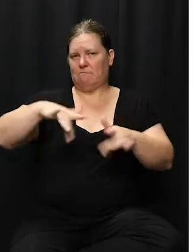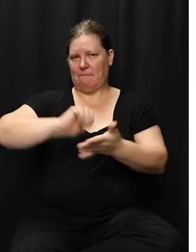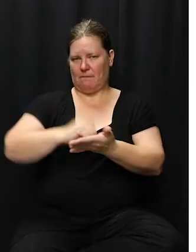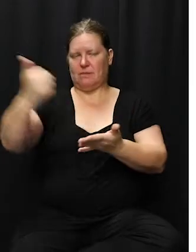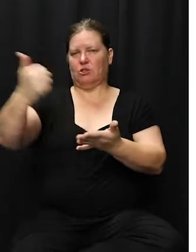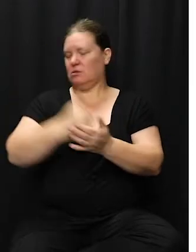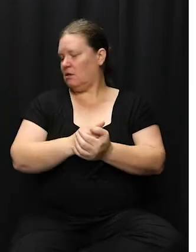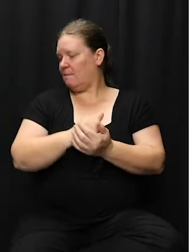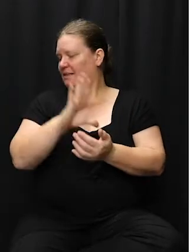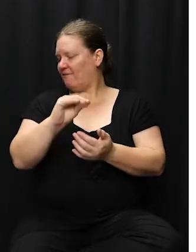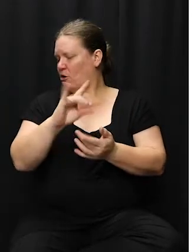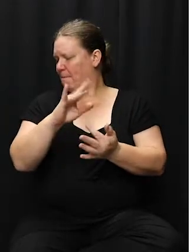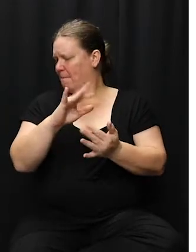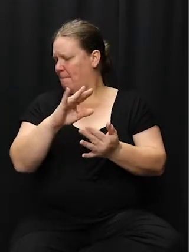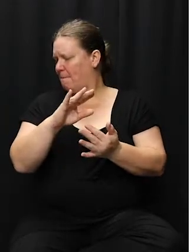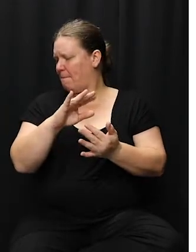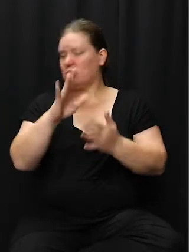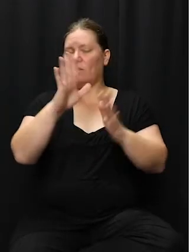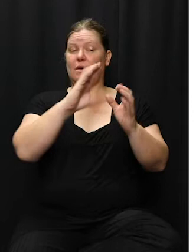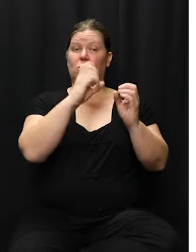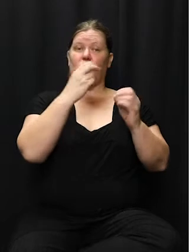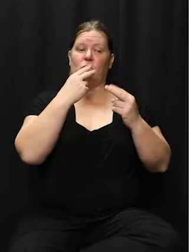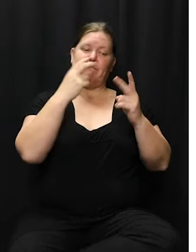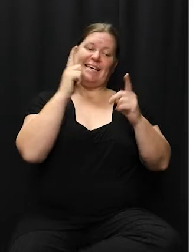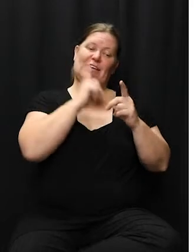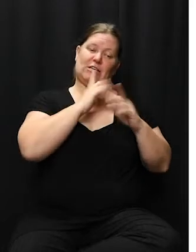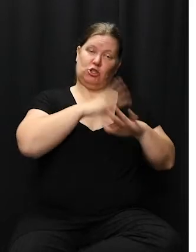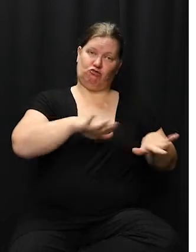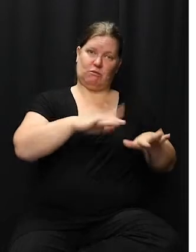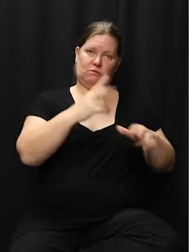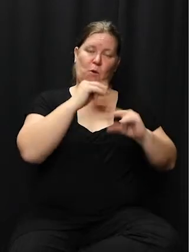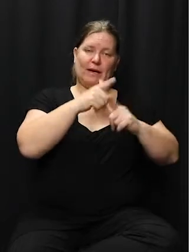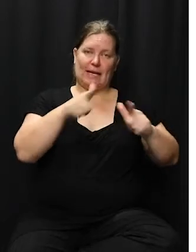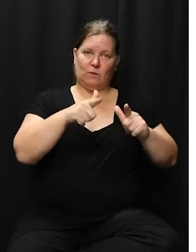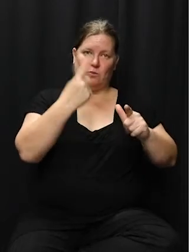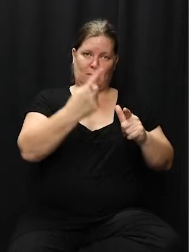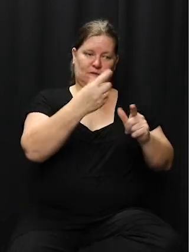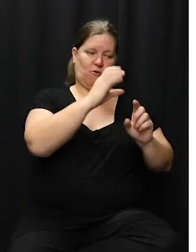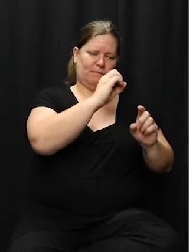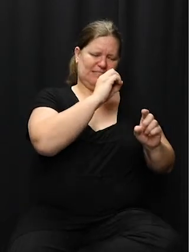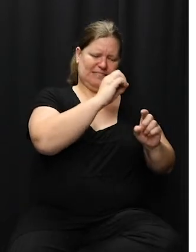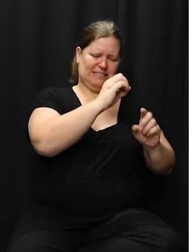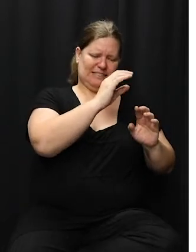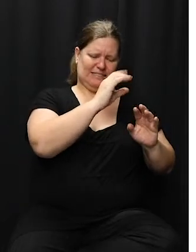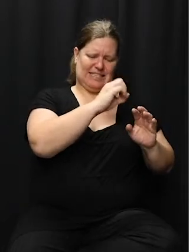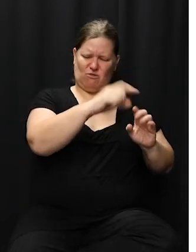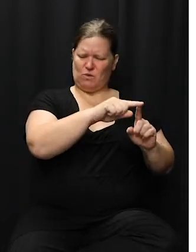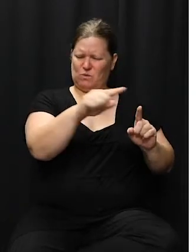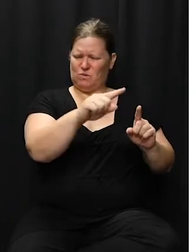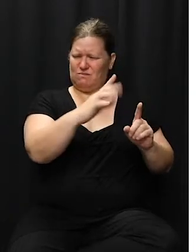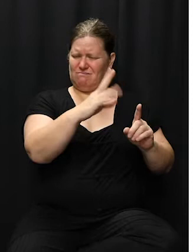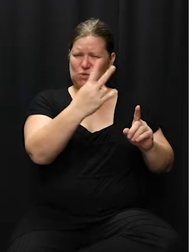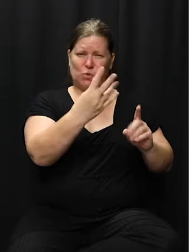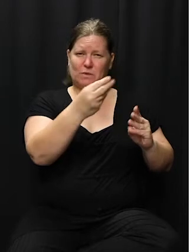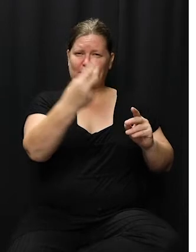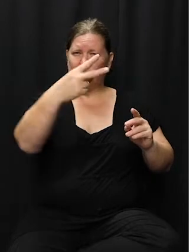But it's from, so I think it's, so the spoken language one is from 0 to 2.5, and then 2.5 to 4, or